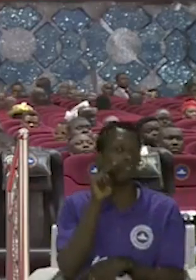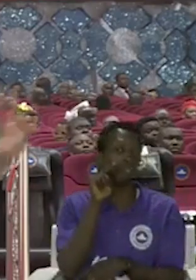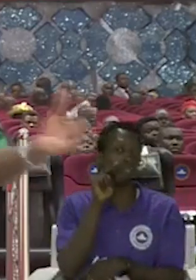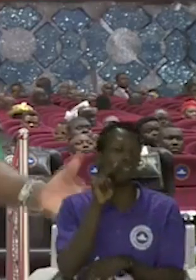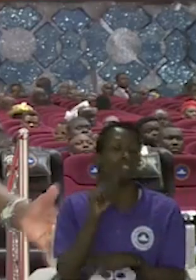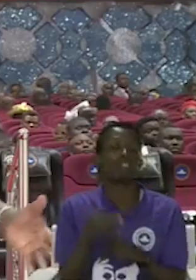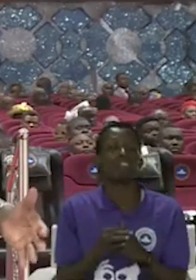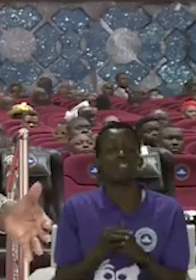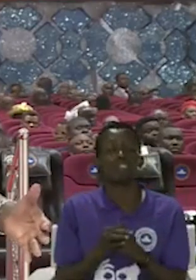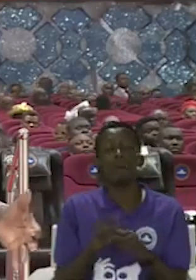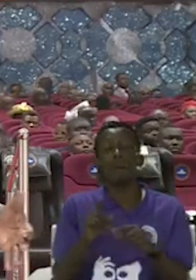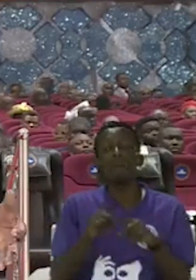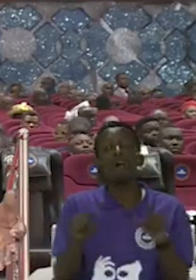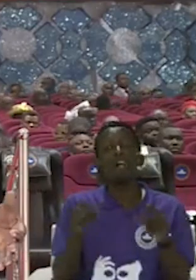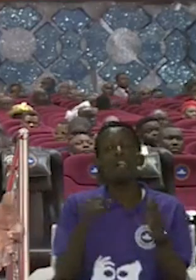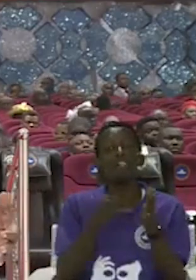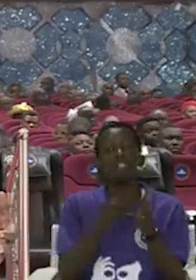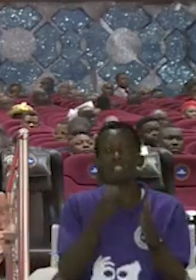But it is clear